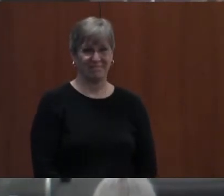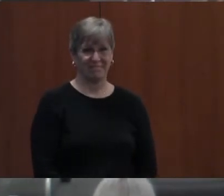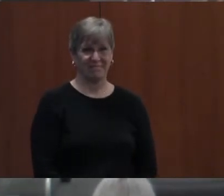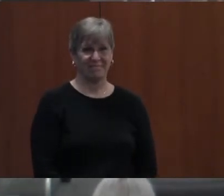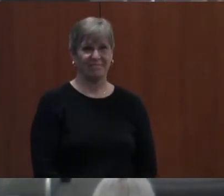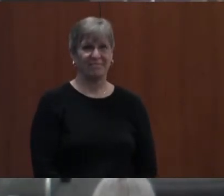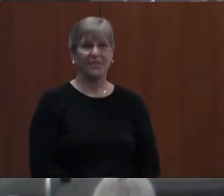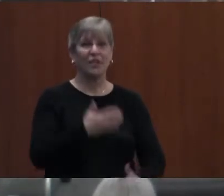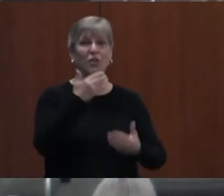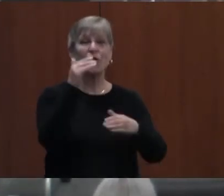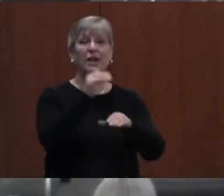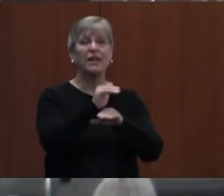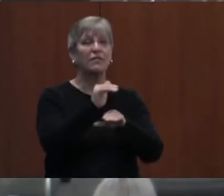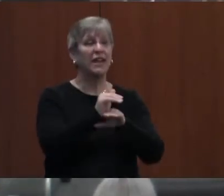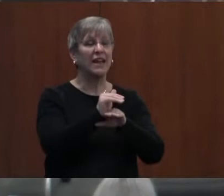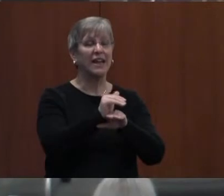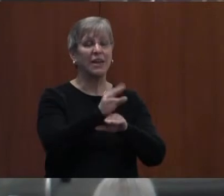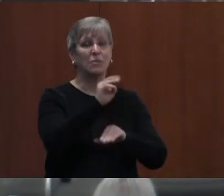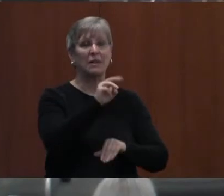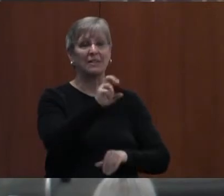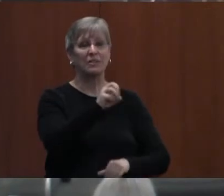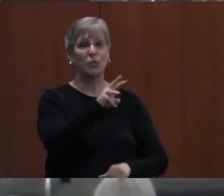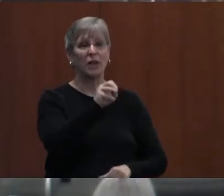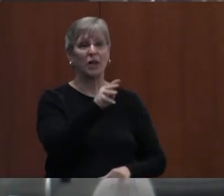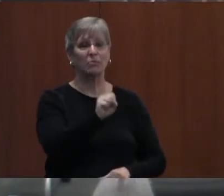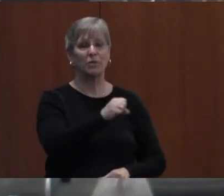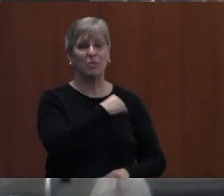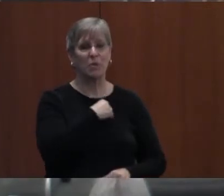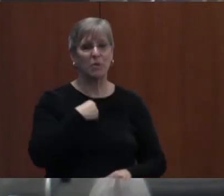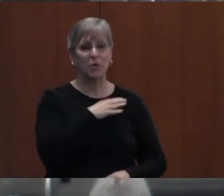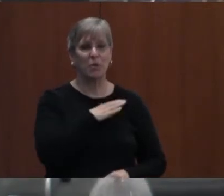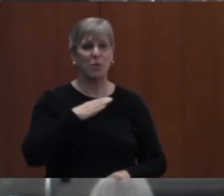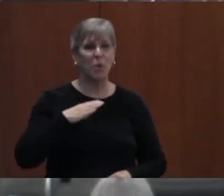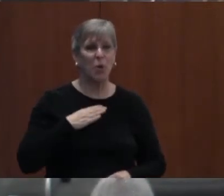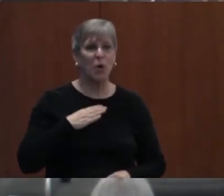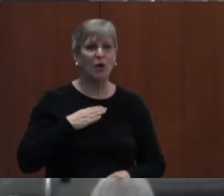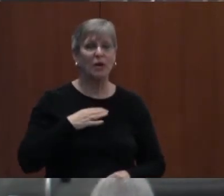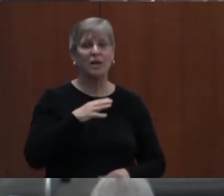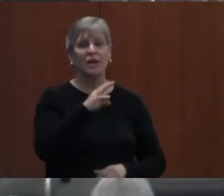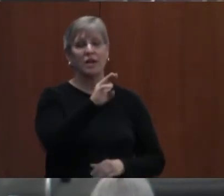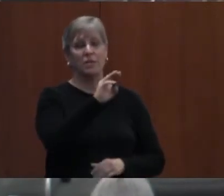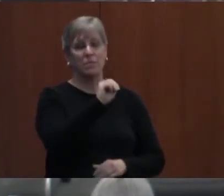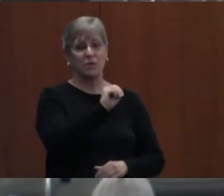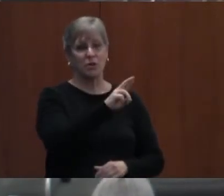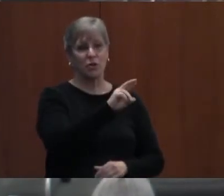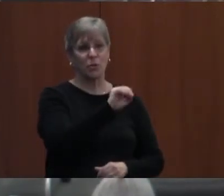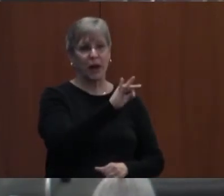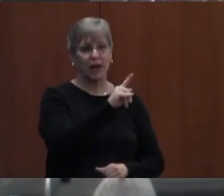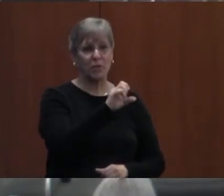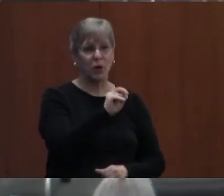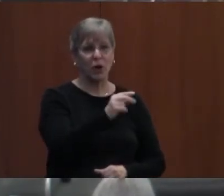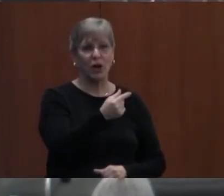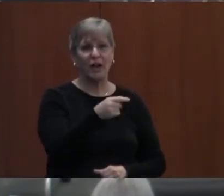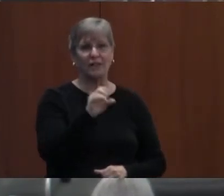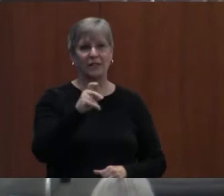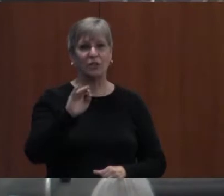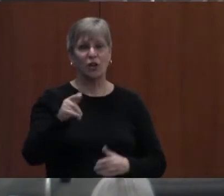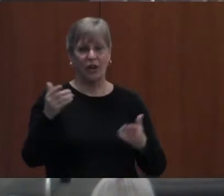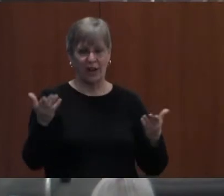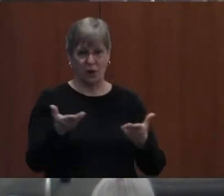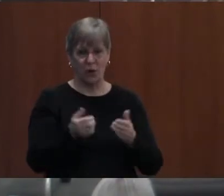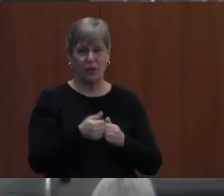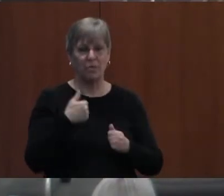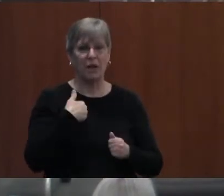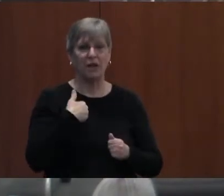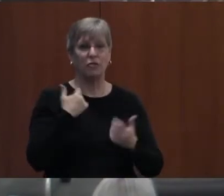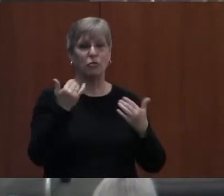Good evening, Mrs. Williams, Good members of the board, Dr. Michael, Mr. Brandenburg, Mr. Sisler are here with me. This evening, the matter before you is